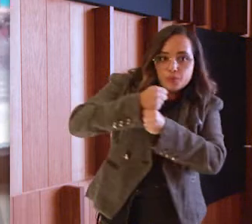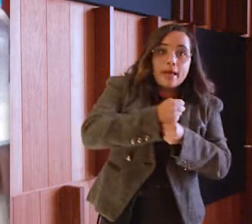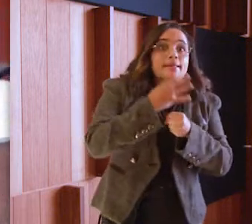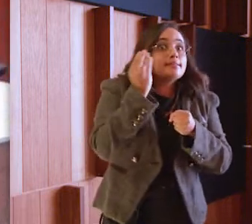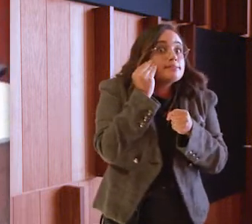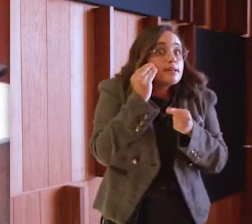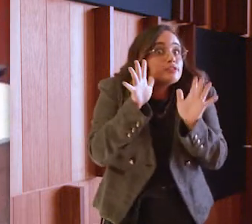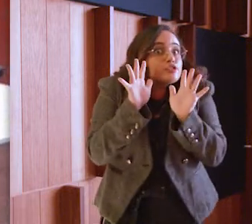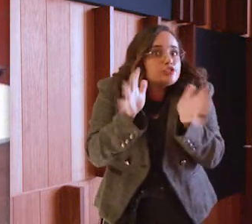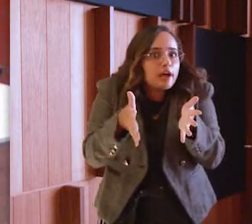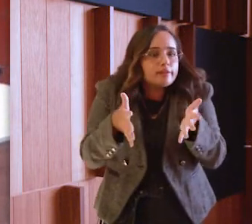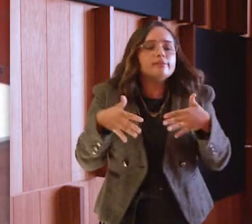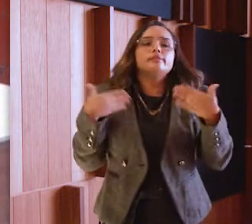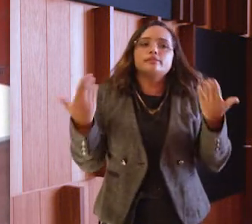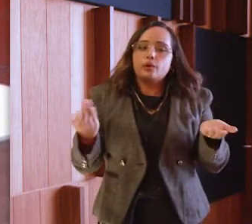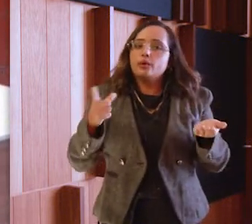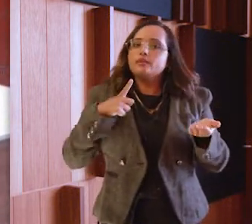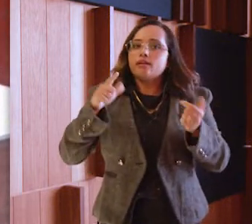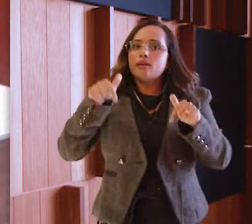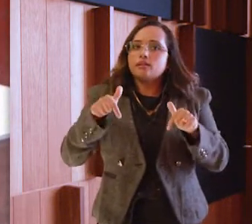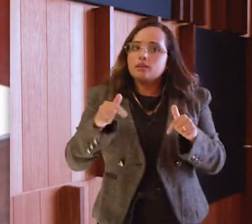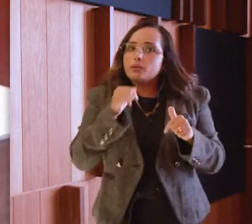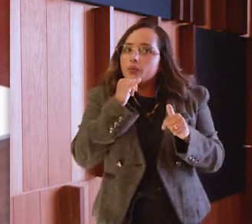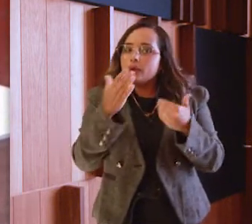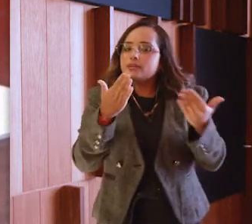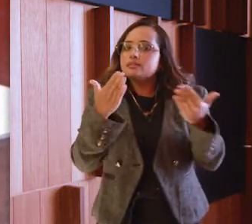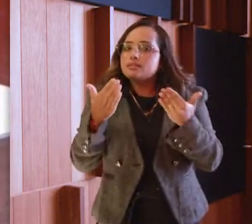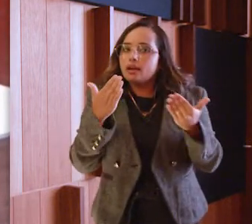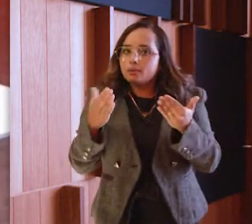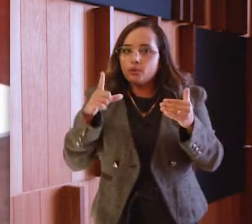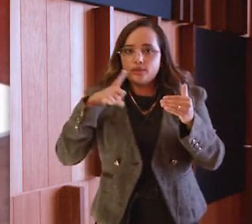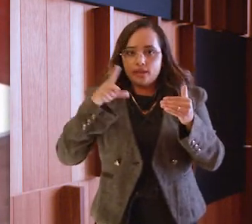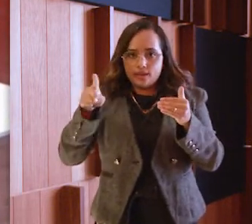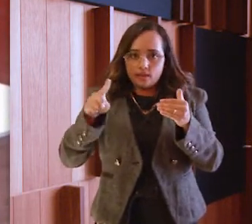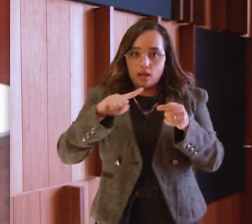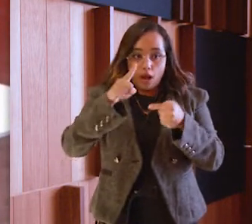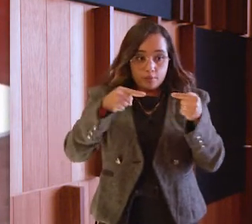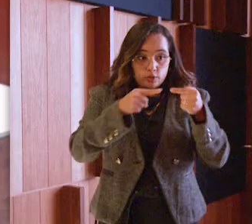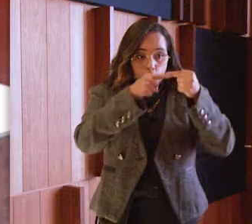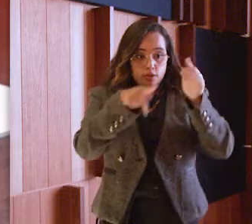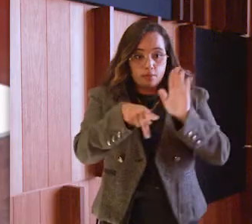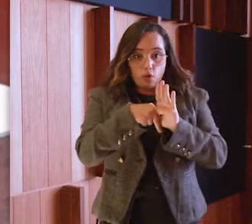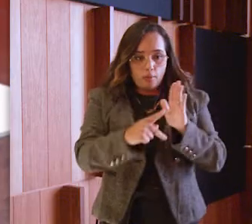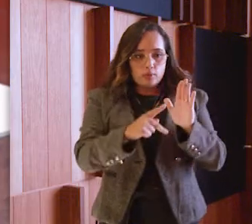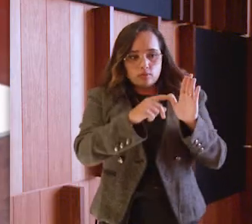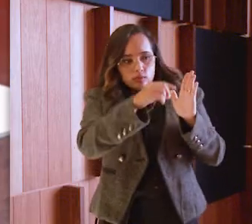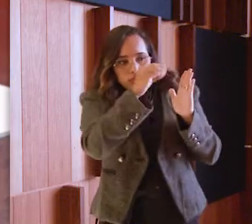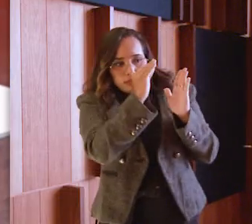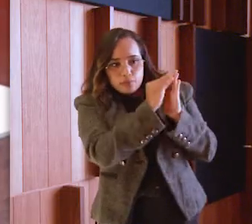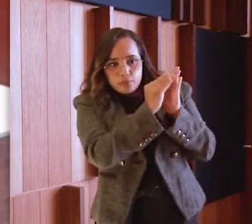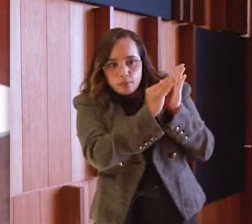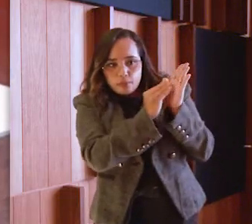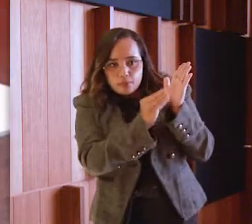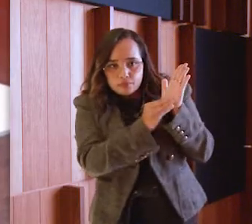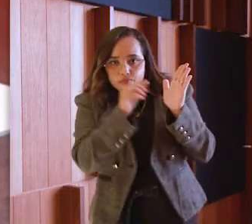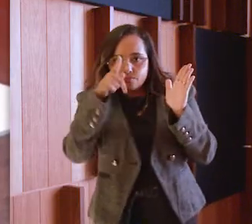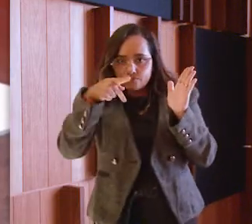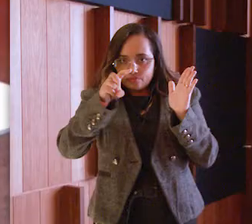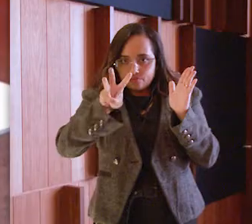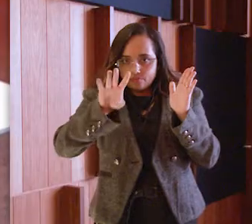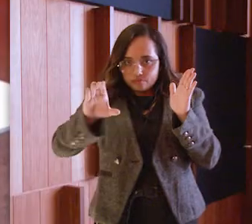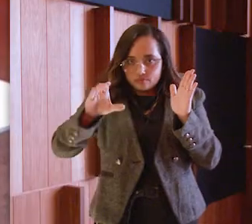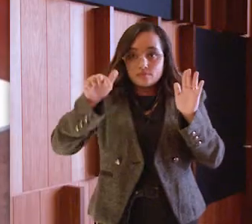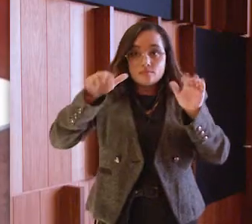PwC STEP approach. First, understanding what are the drivers. Every company is different, right? Whether you're in industrial products,